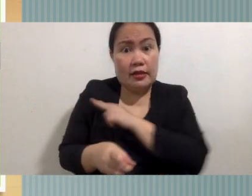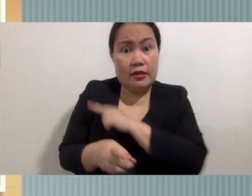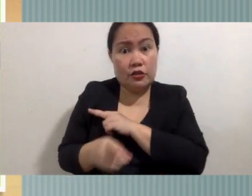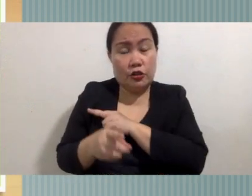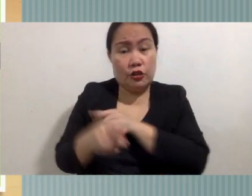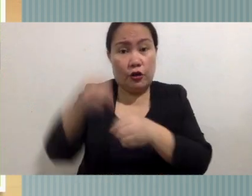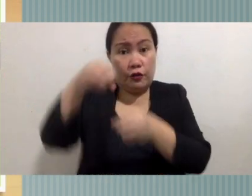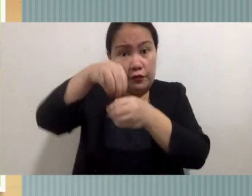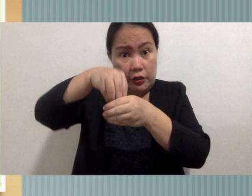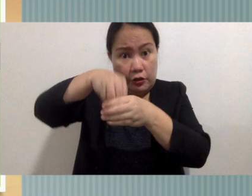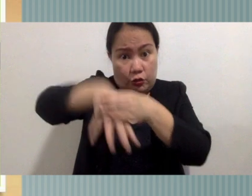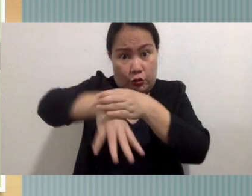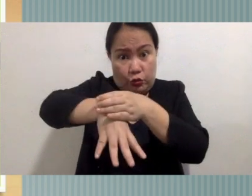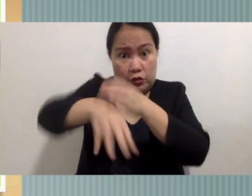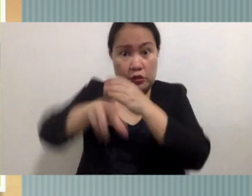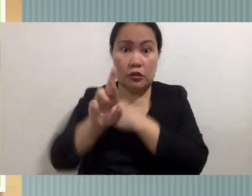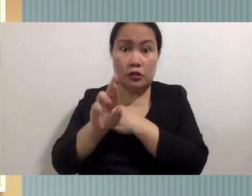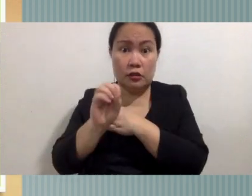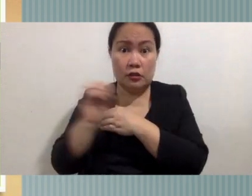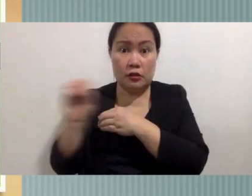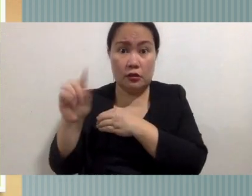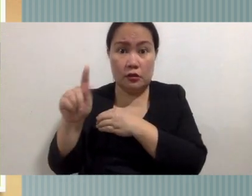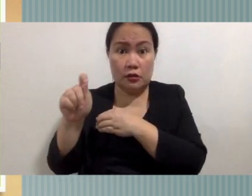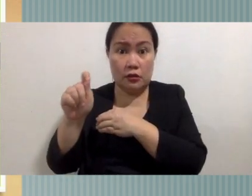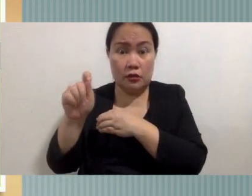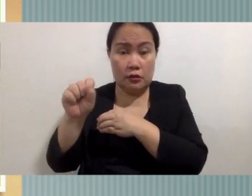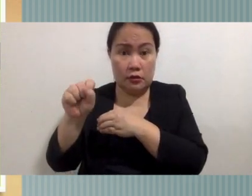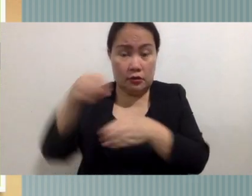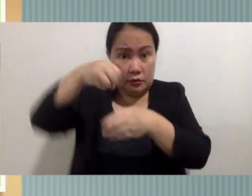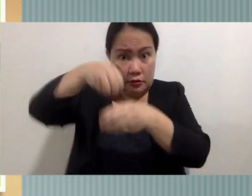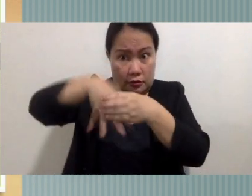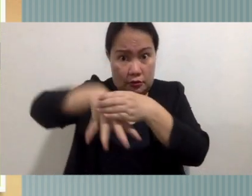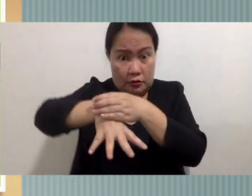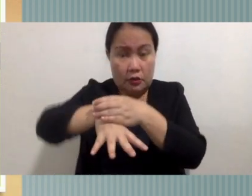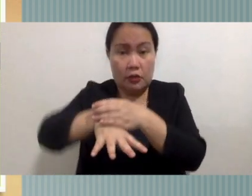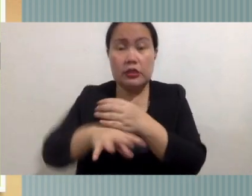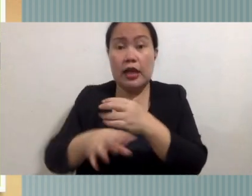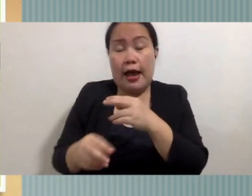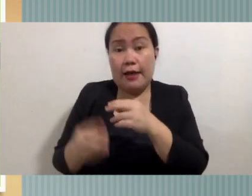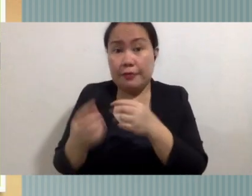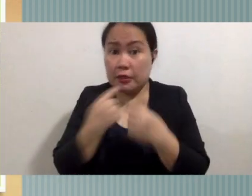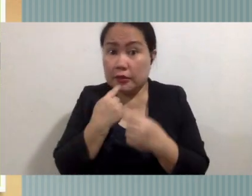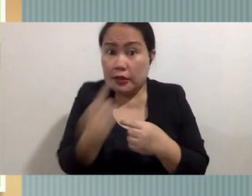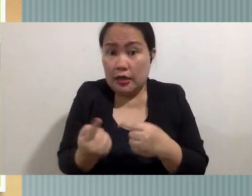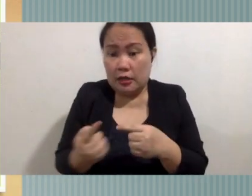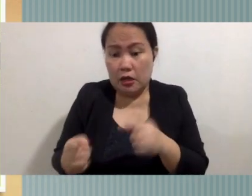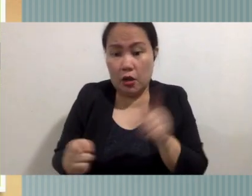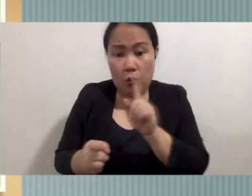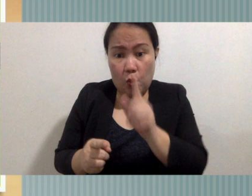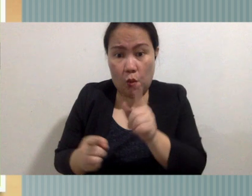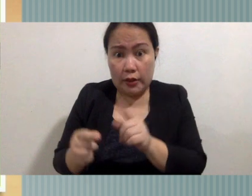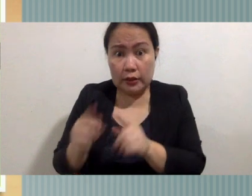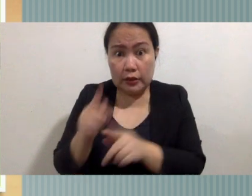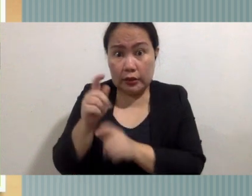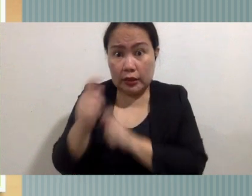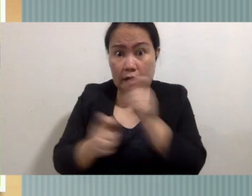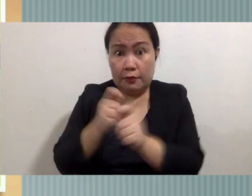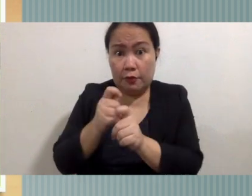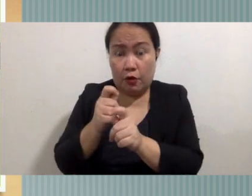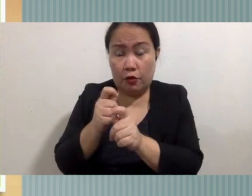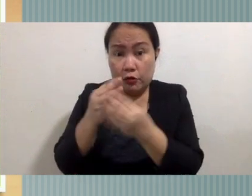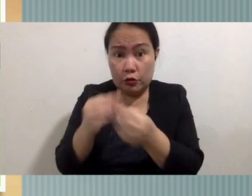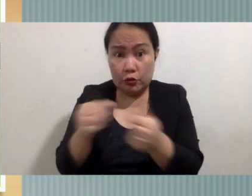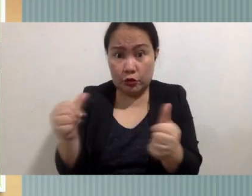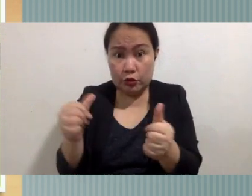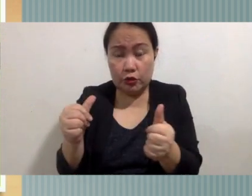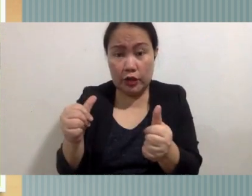of the roots of the quadratic equation. So siya ang magsasabi kung anong klaseng solutions or